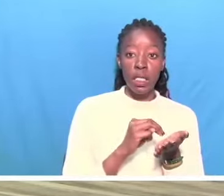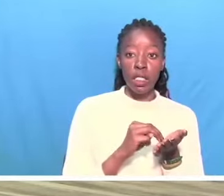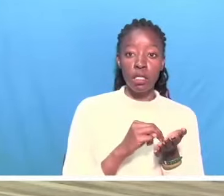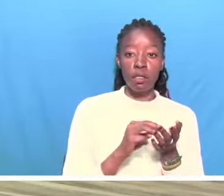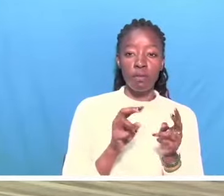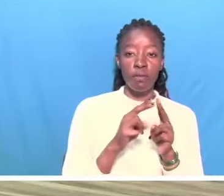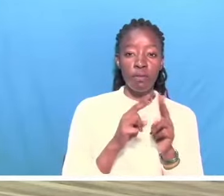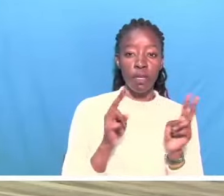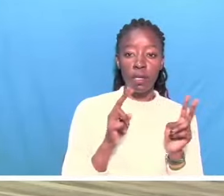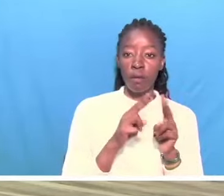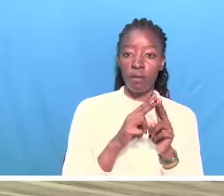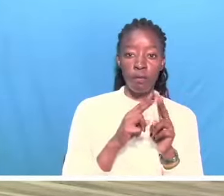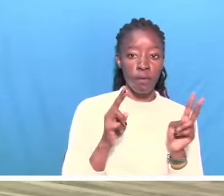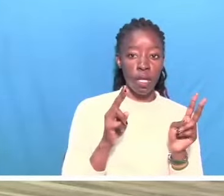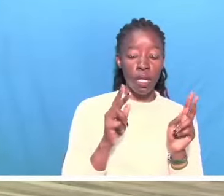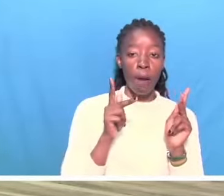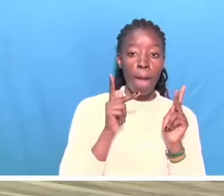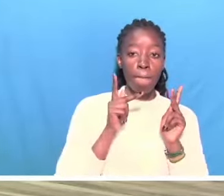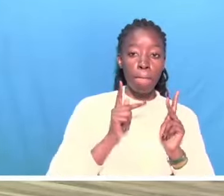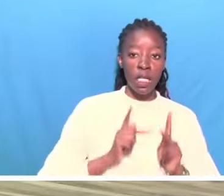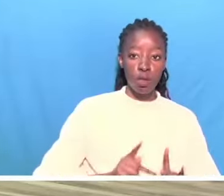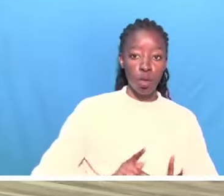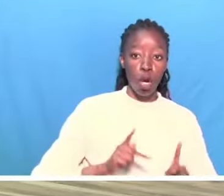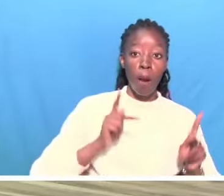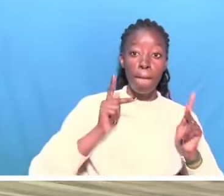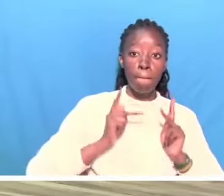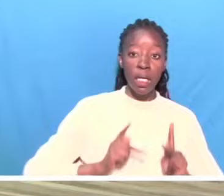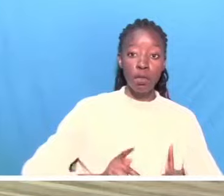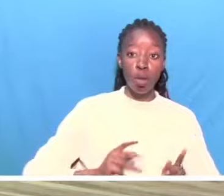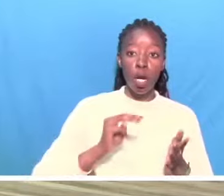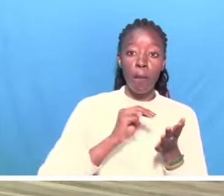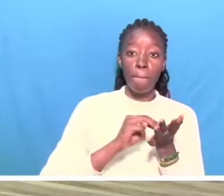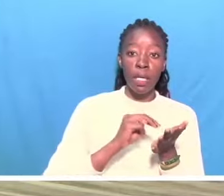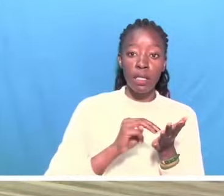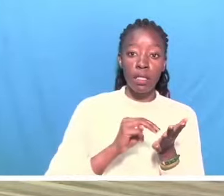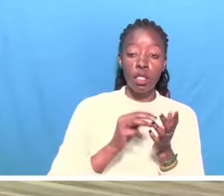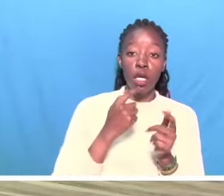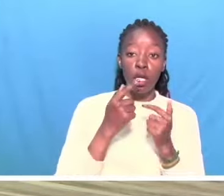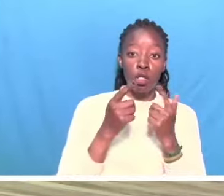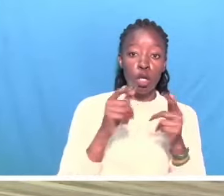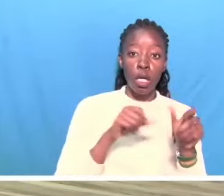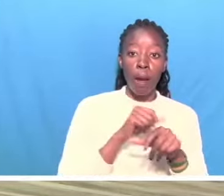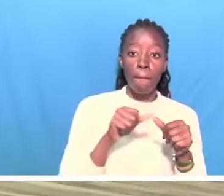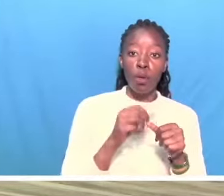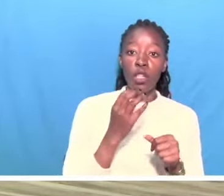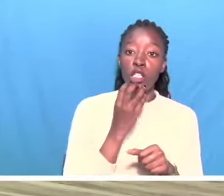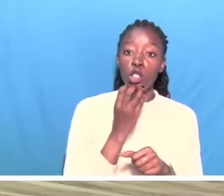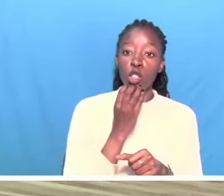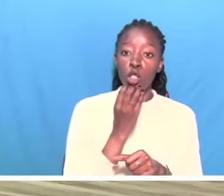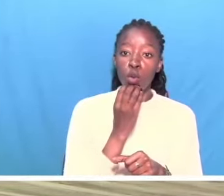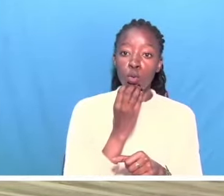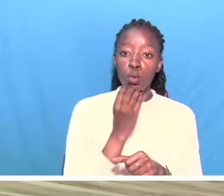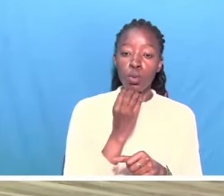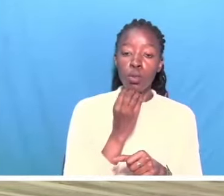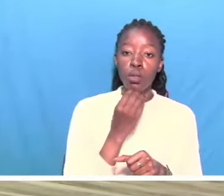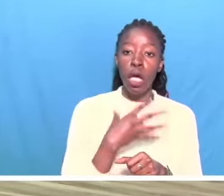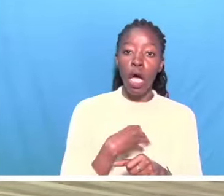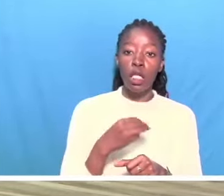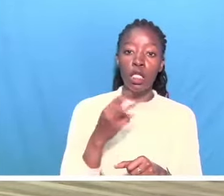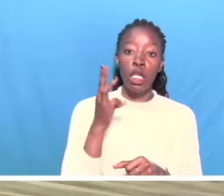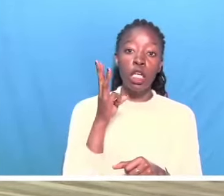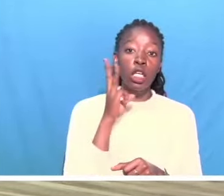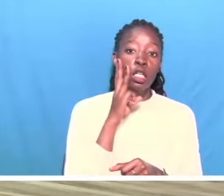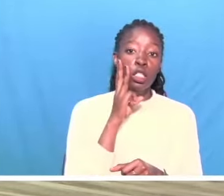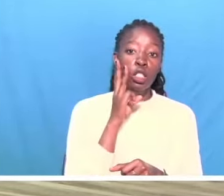take it very personal, as your personal message. When we talk about the Jews and the Gentiles, I want you to localize